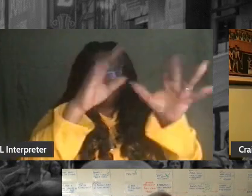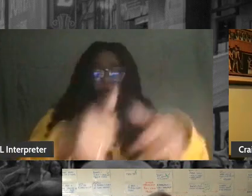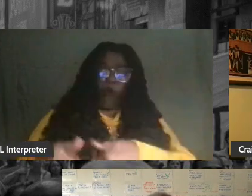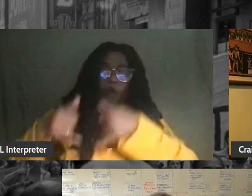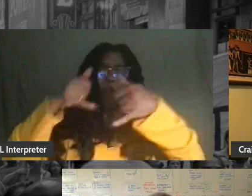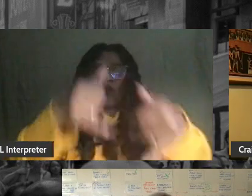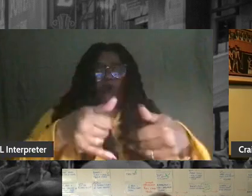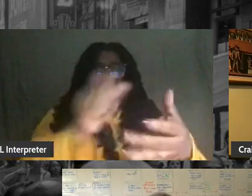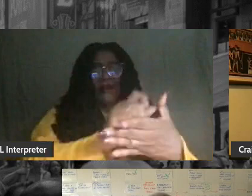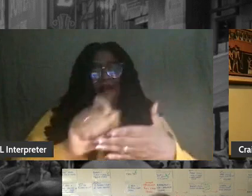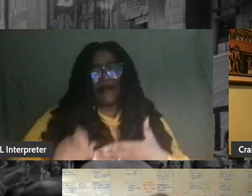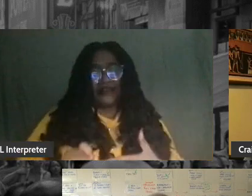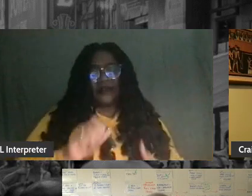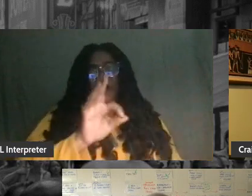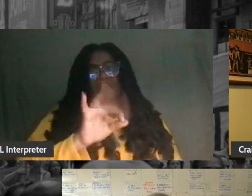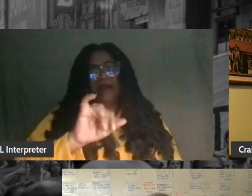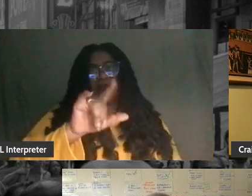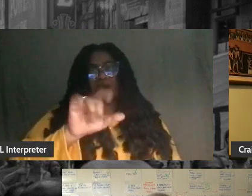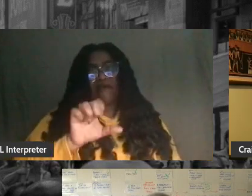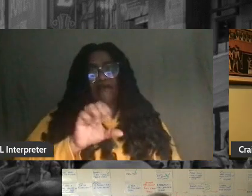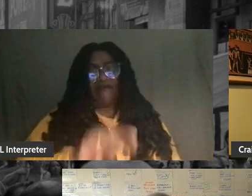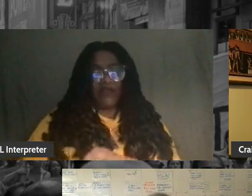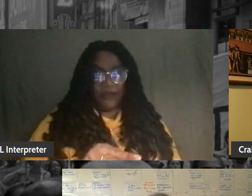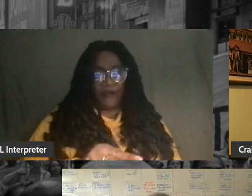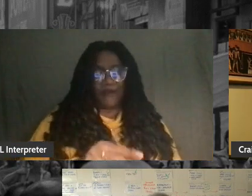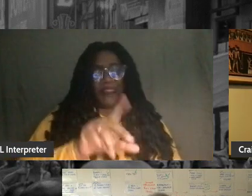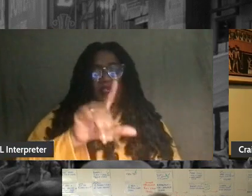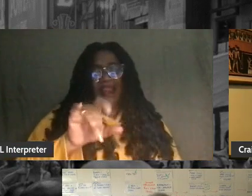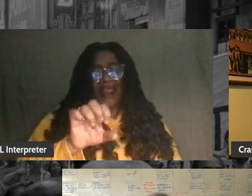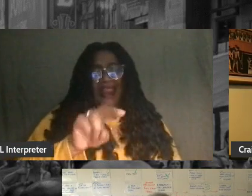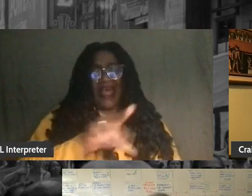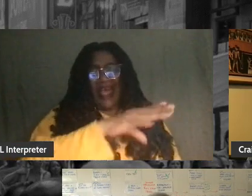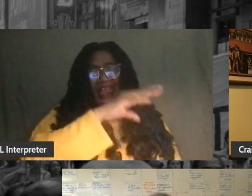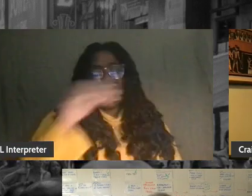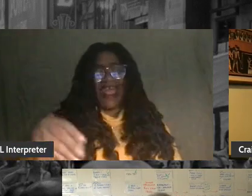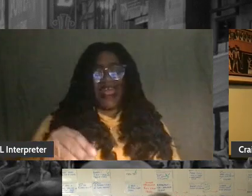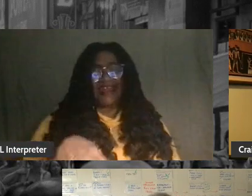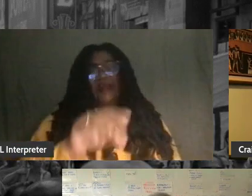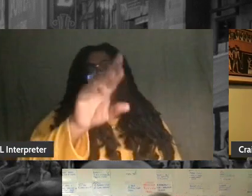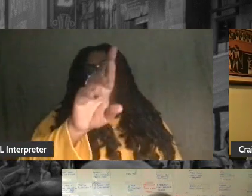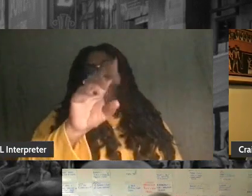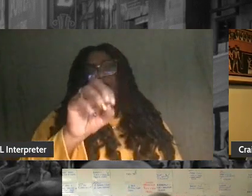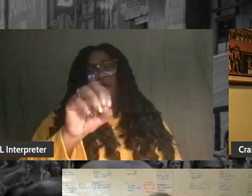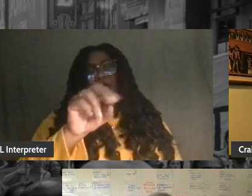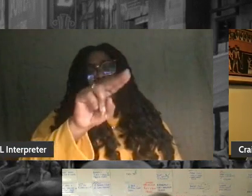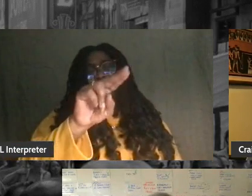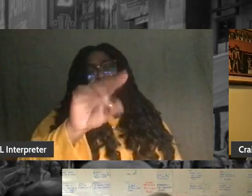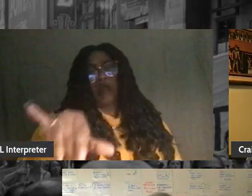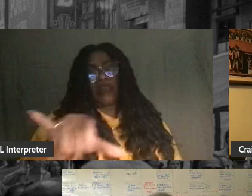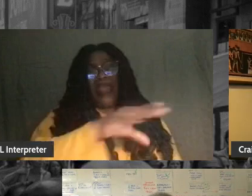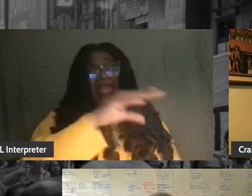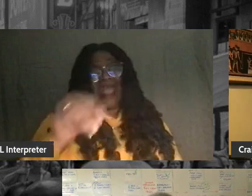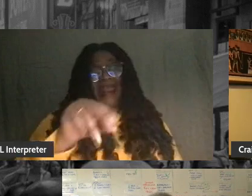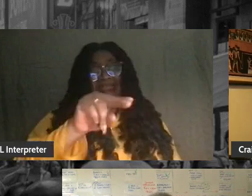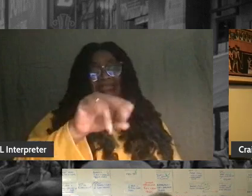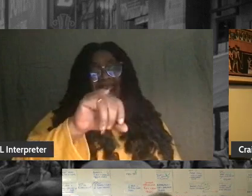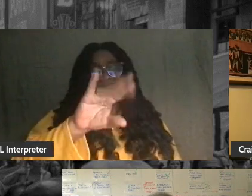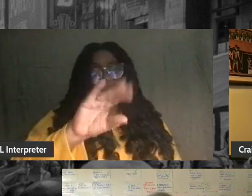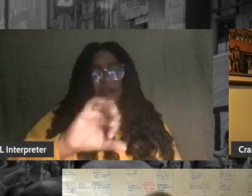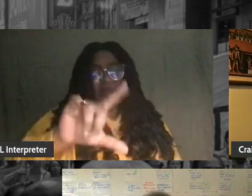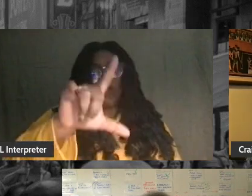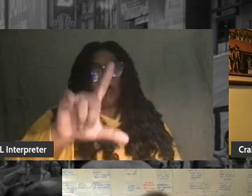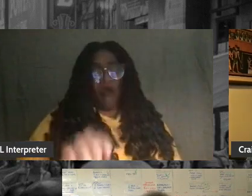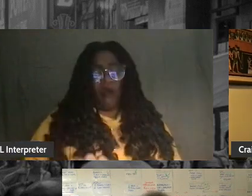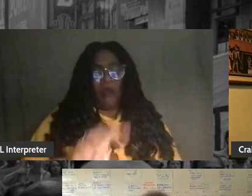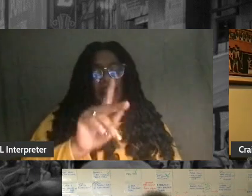of the film Lion, directed by Garth Davis and starring Dev Patel, Rooney Mara, and Nicole Kidman. Other films produced based